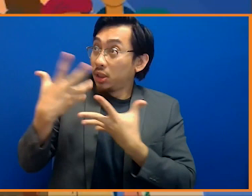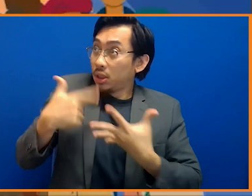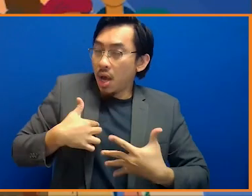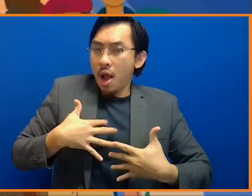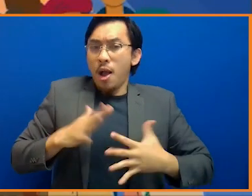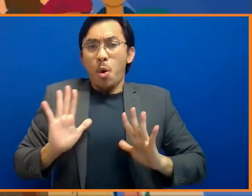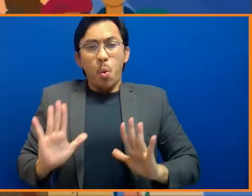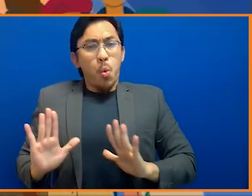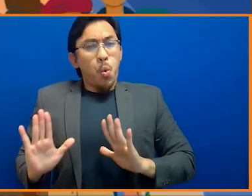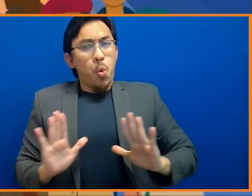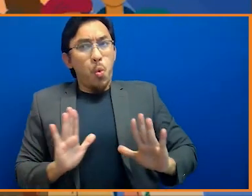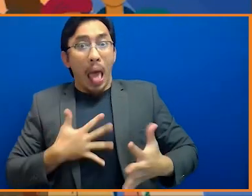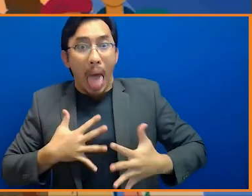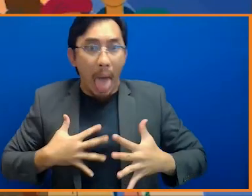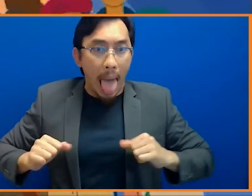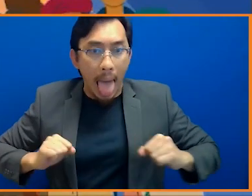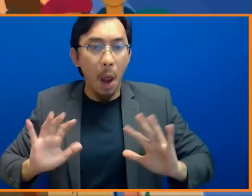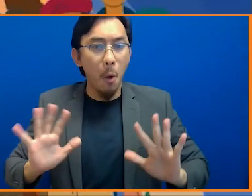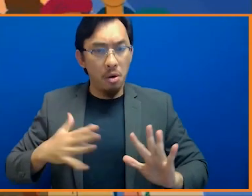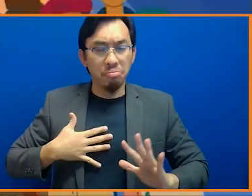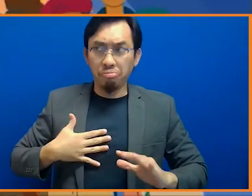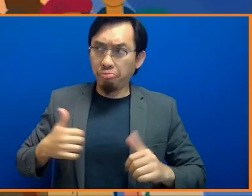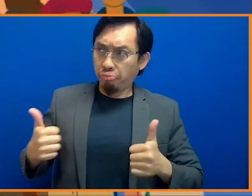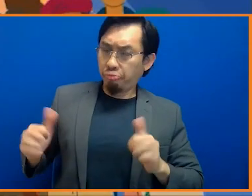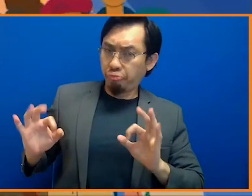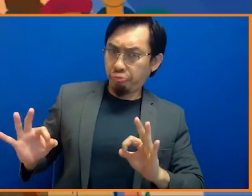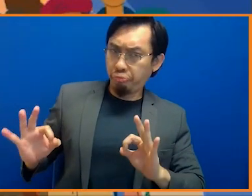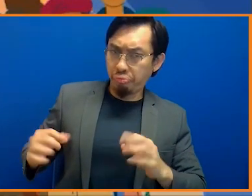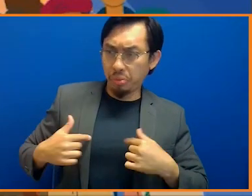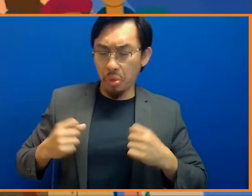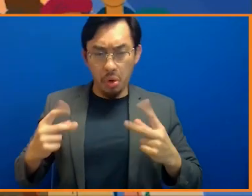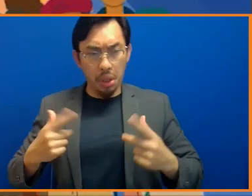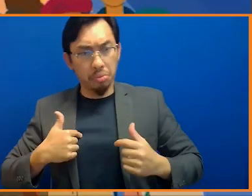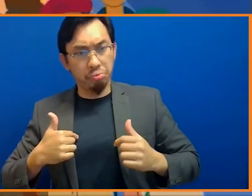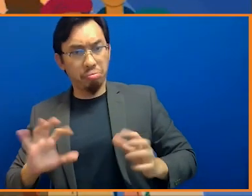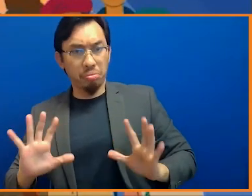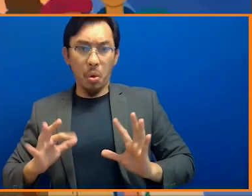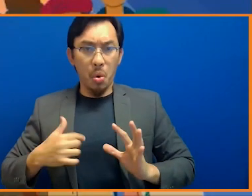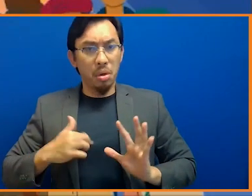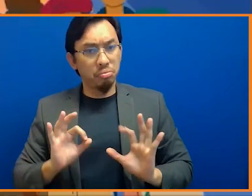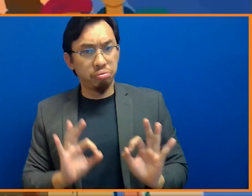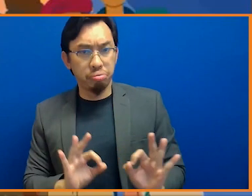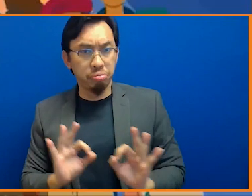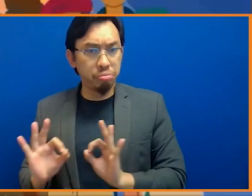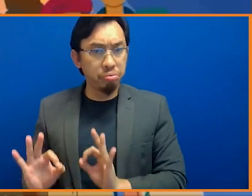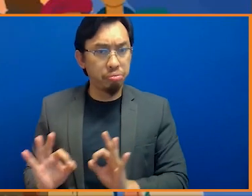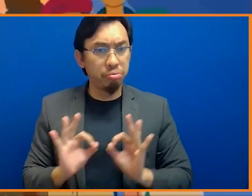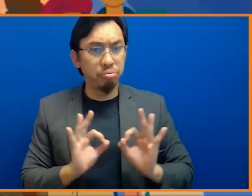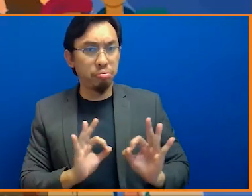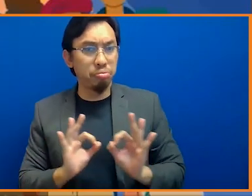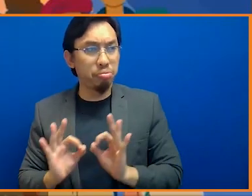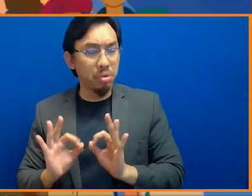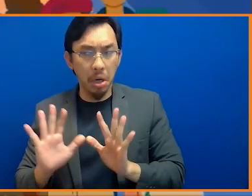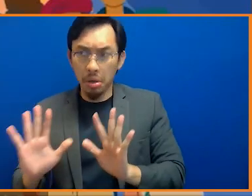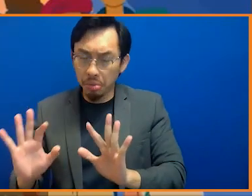aspect, not to be panicked, and you can evacuate orderly, in